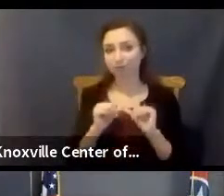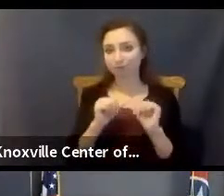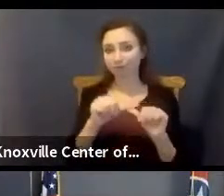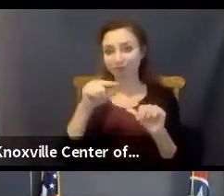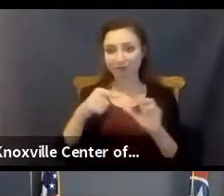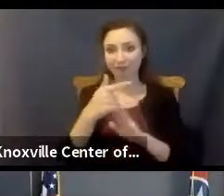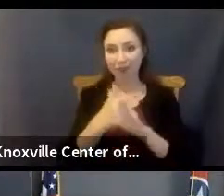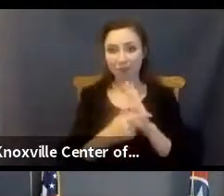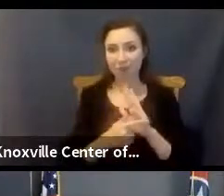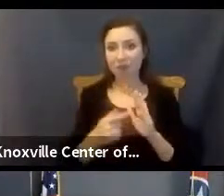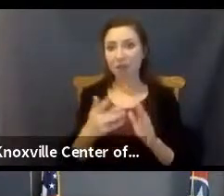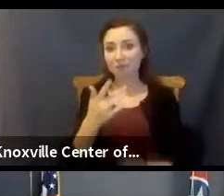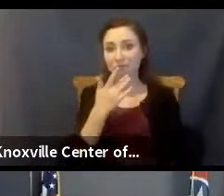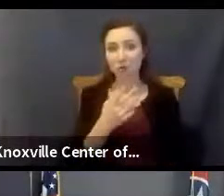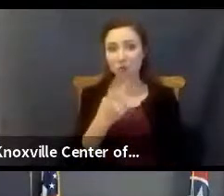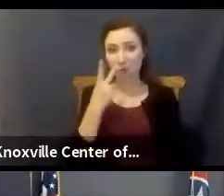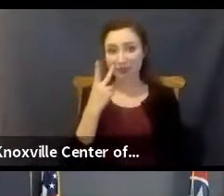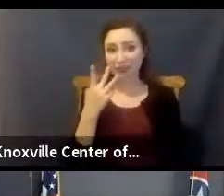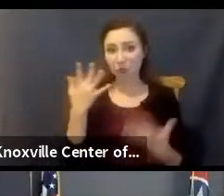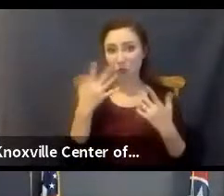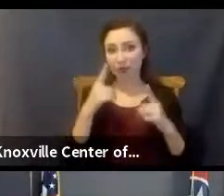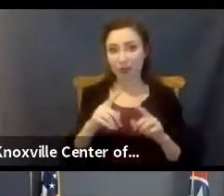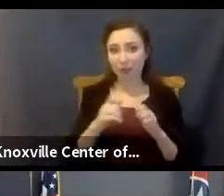do as is at this point.